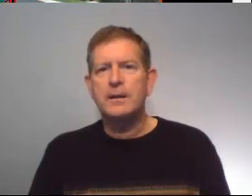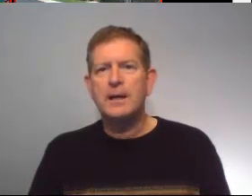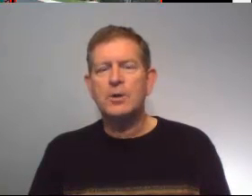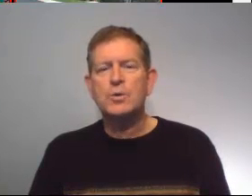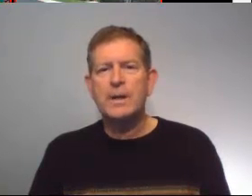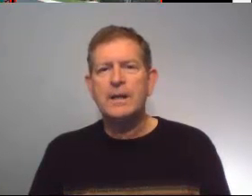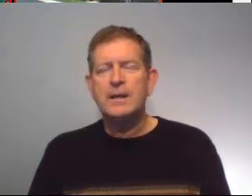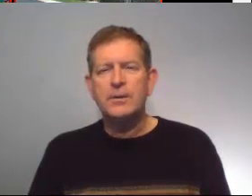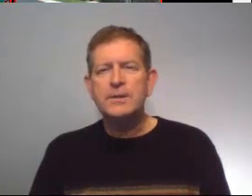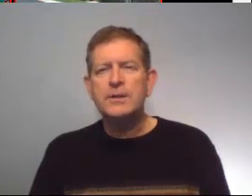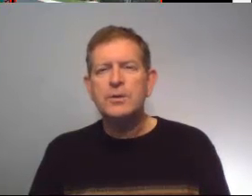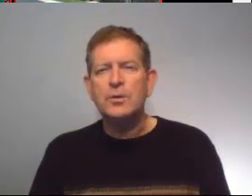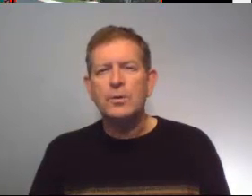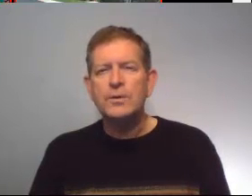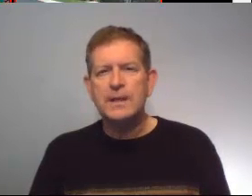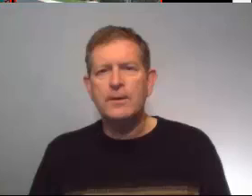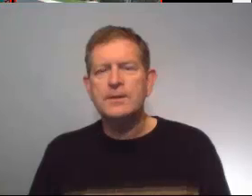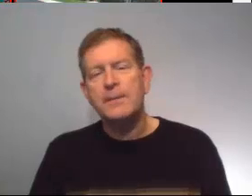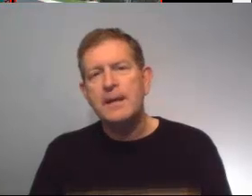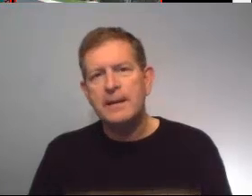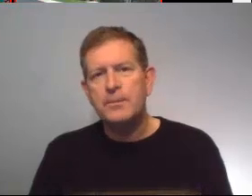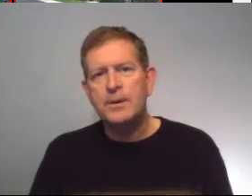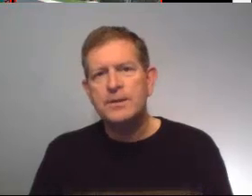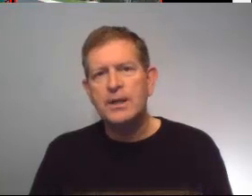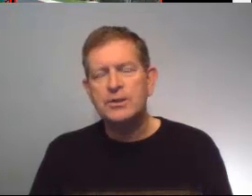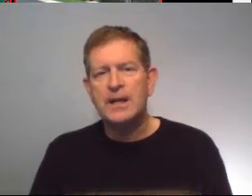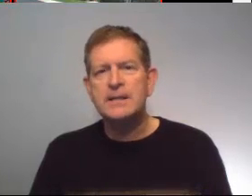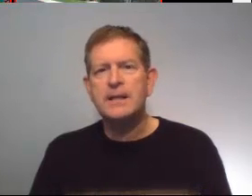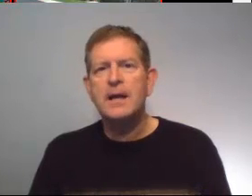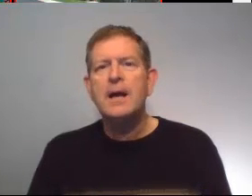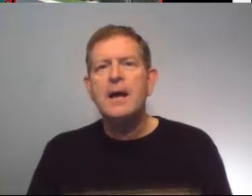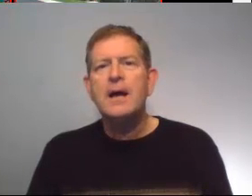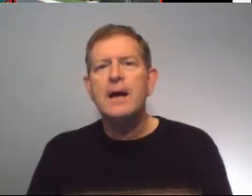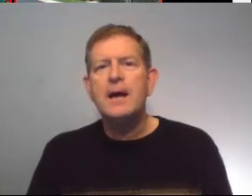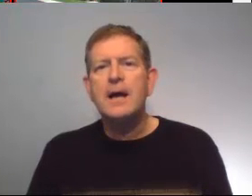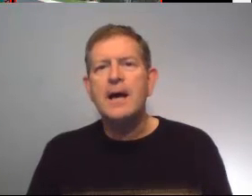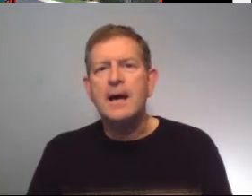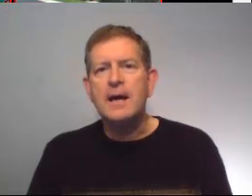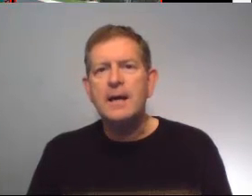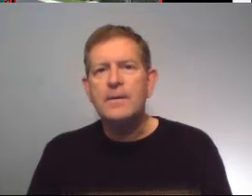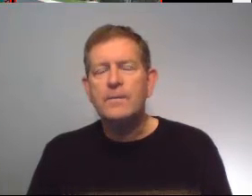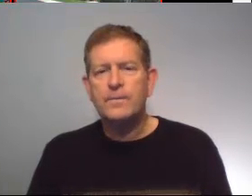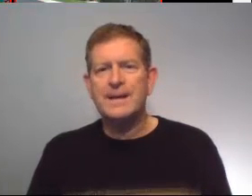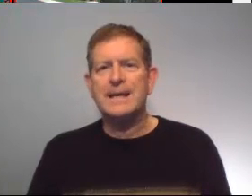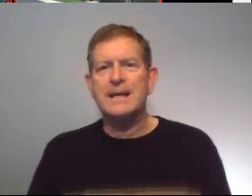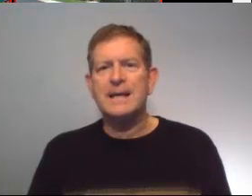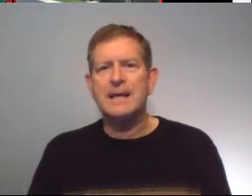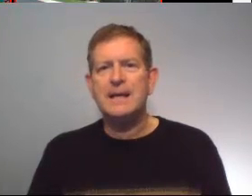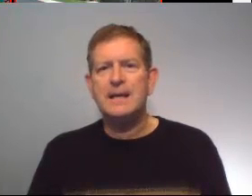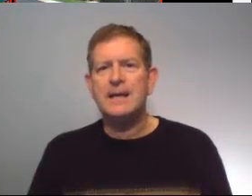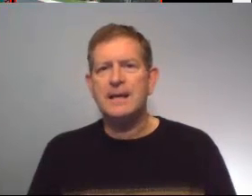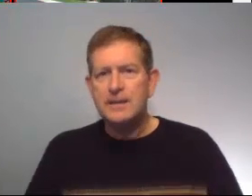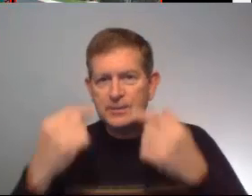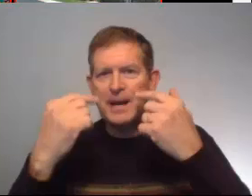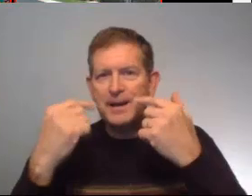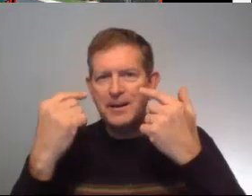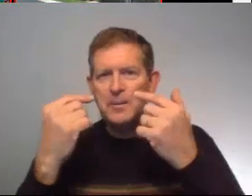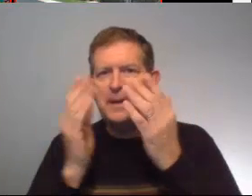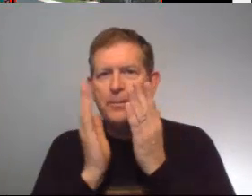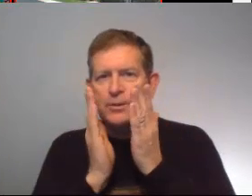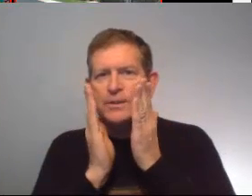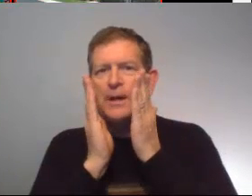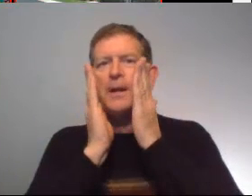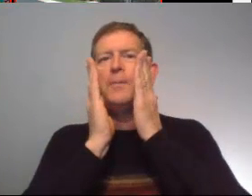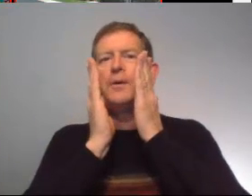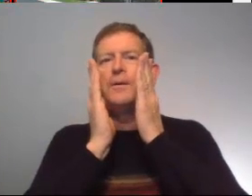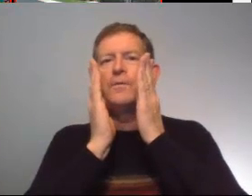train. El train. Notice the two gross errors I made in that pronunciation. I said for smile a little